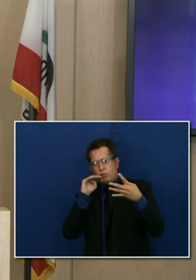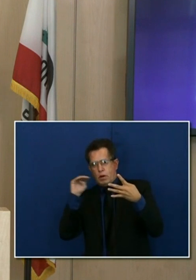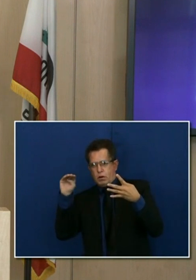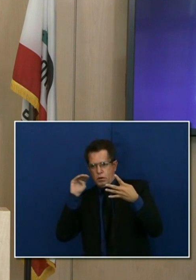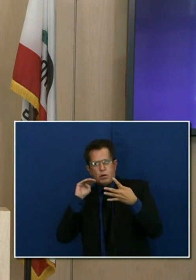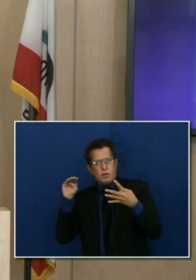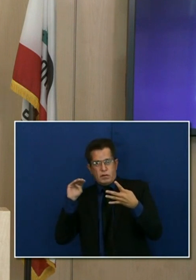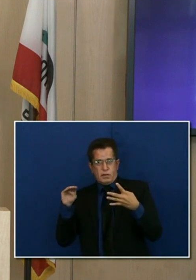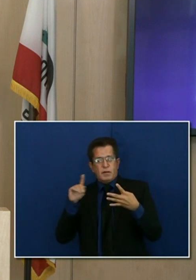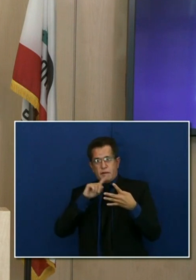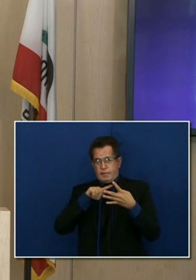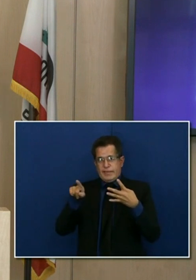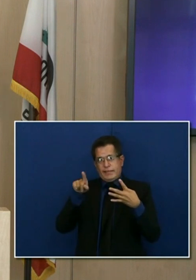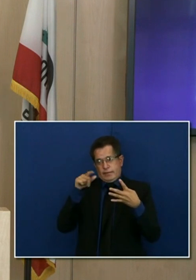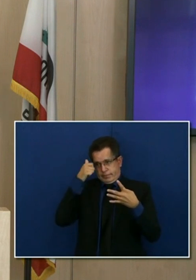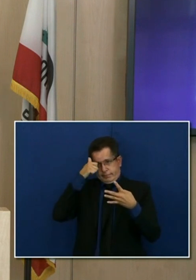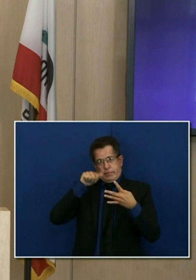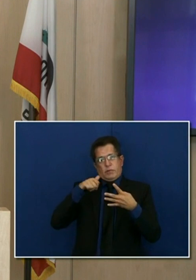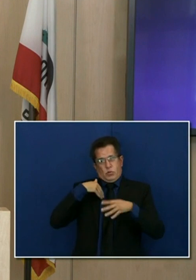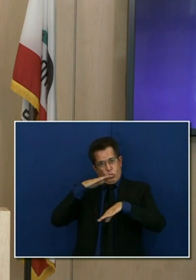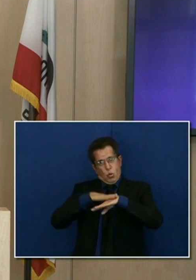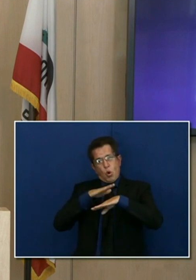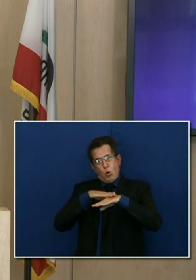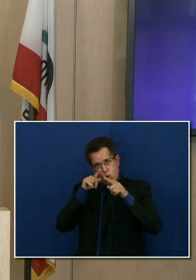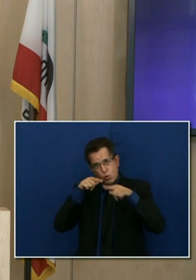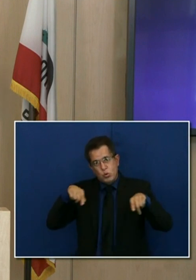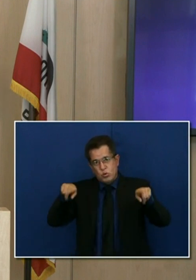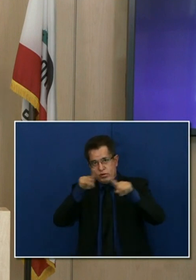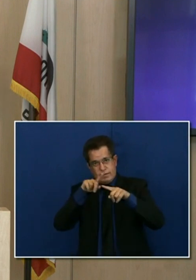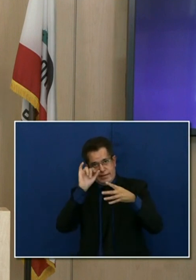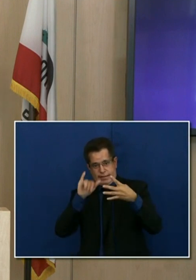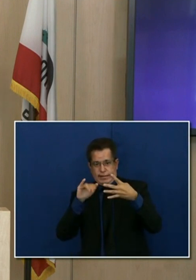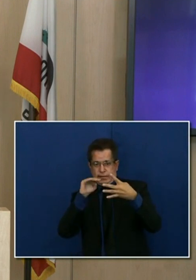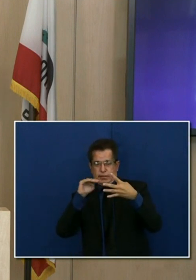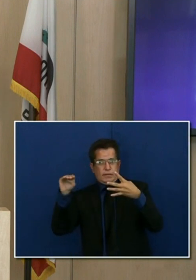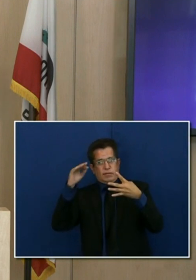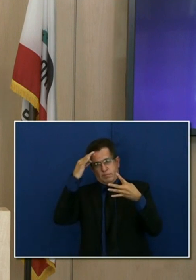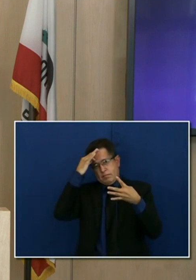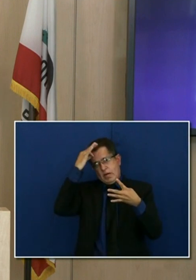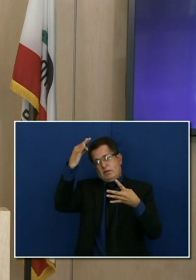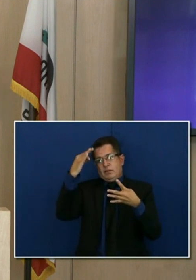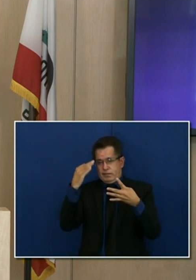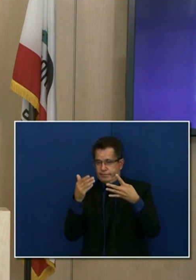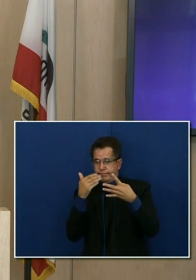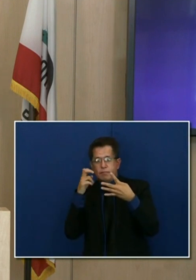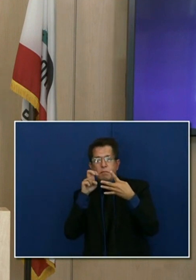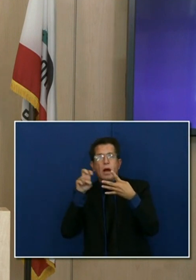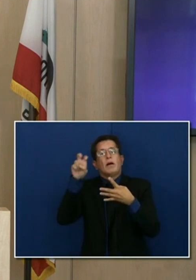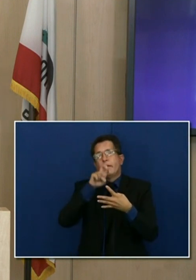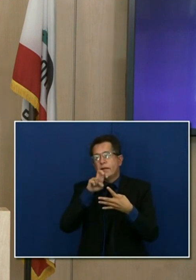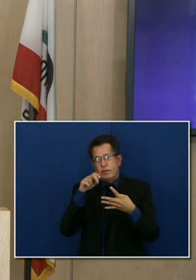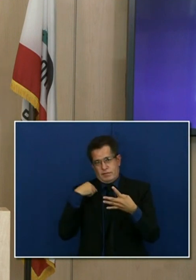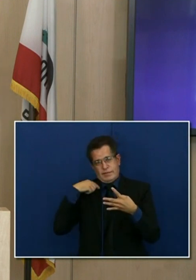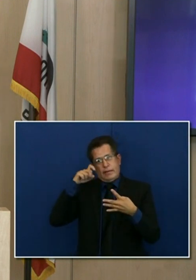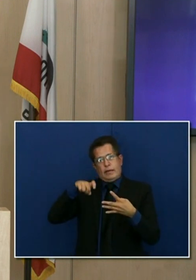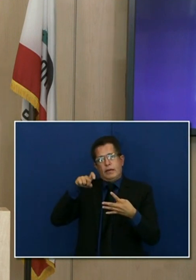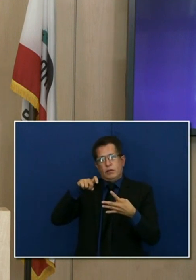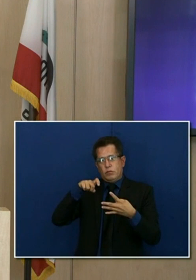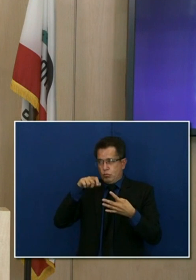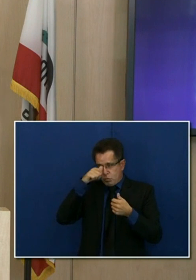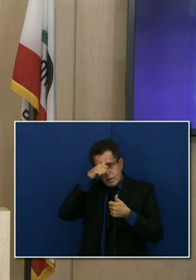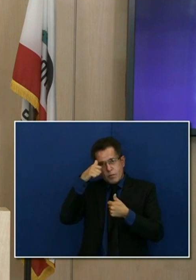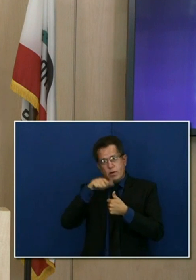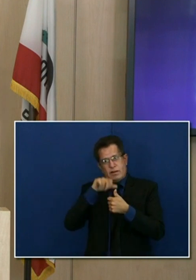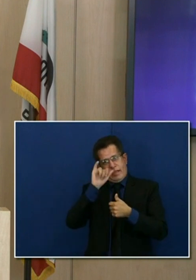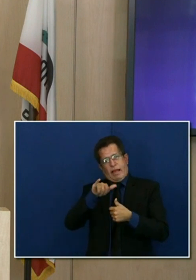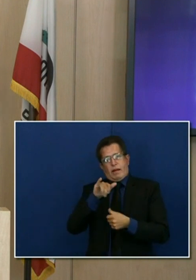All along the way, though, we've been warning that our hold on that tier was very tenuous and that we needed to remember that